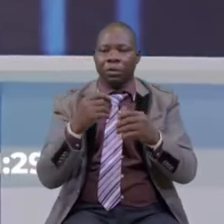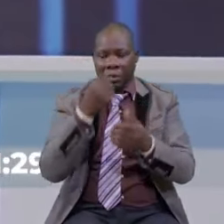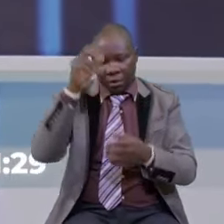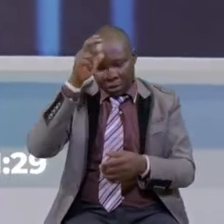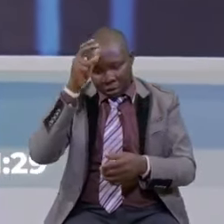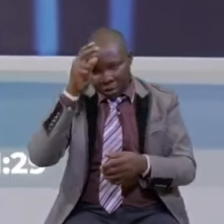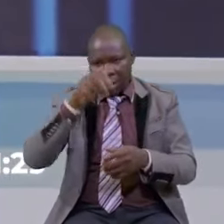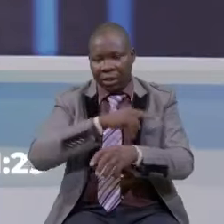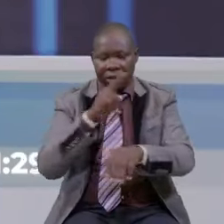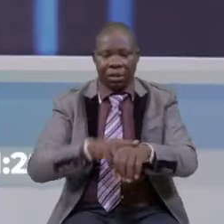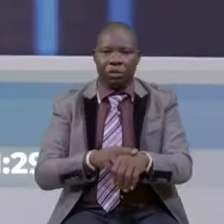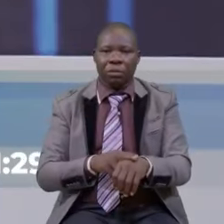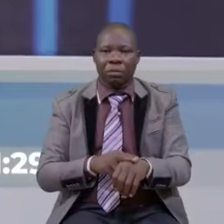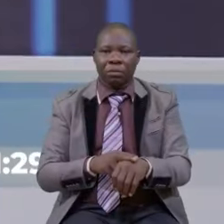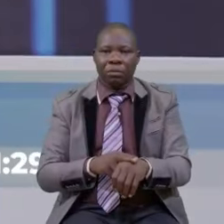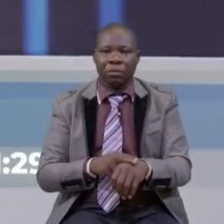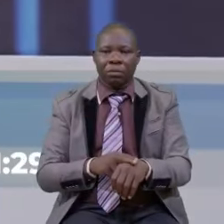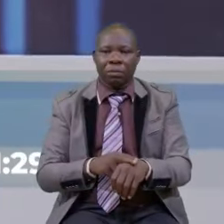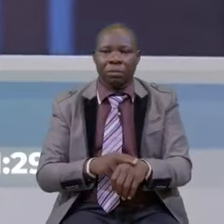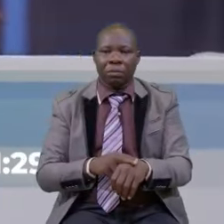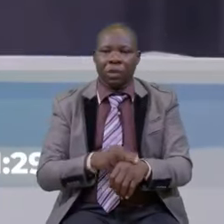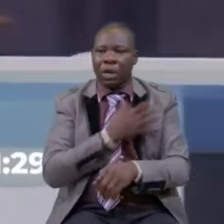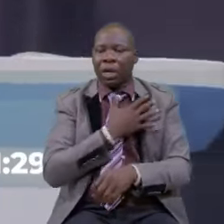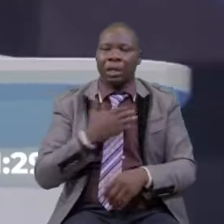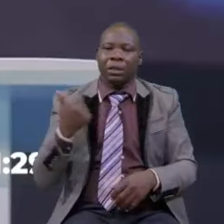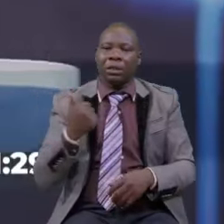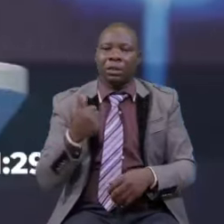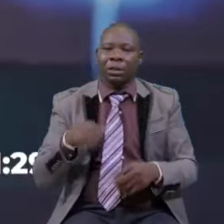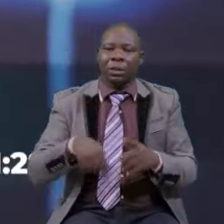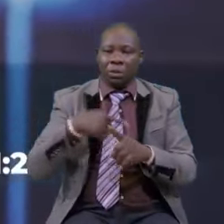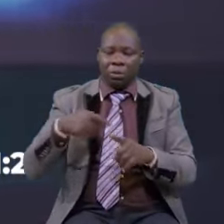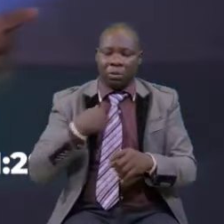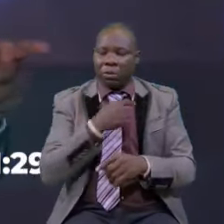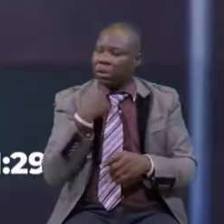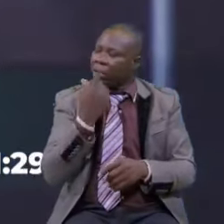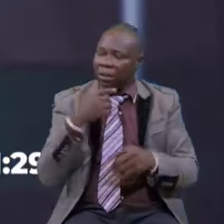satanic nature. And when we say sin,